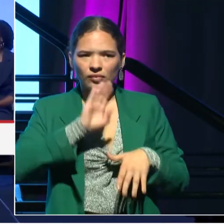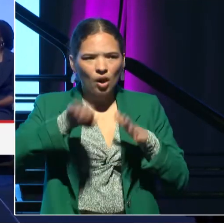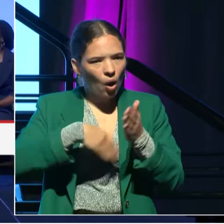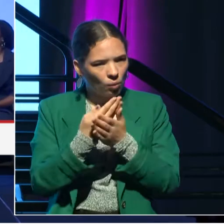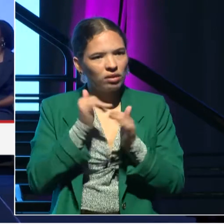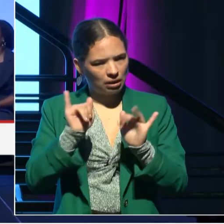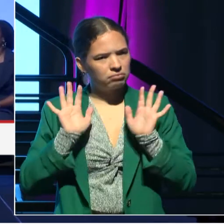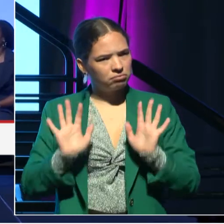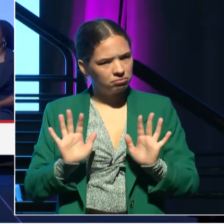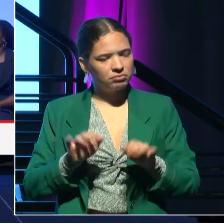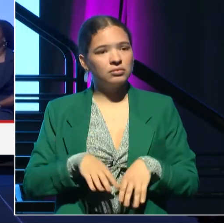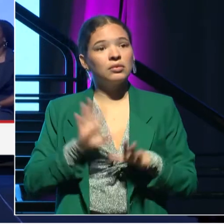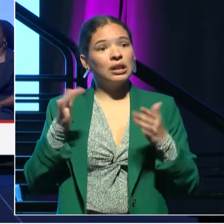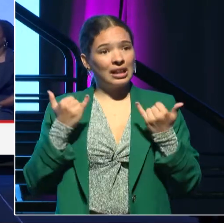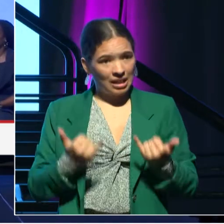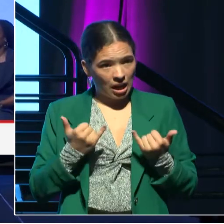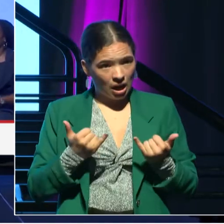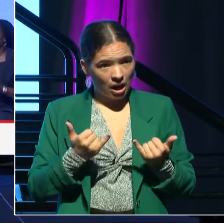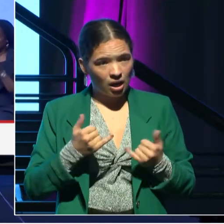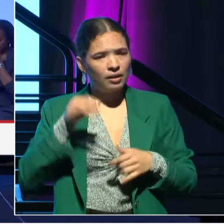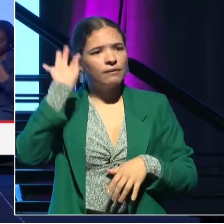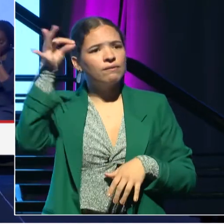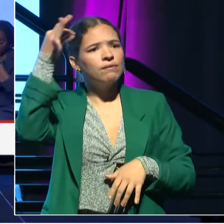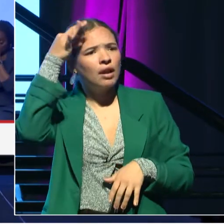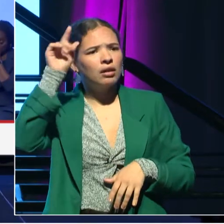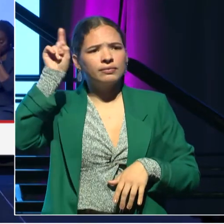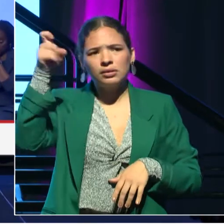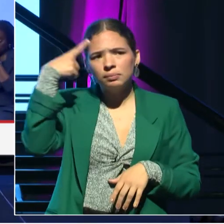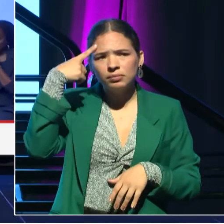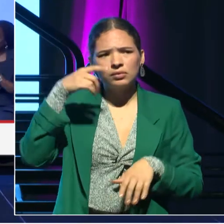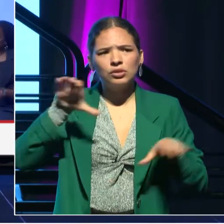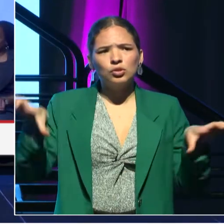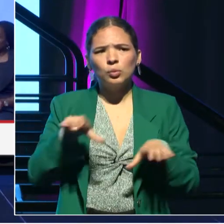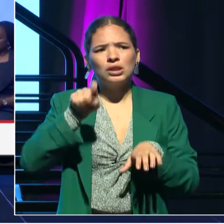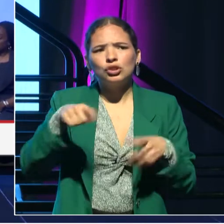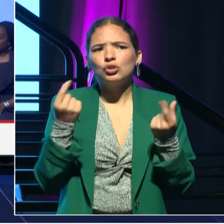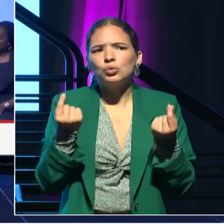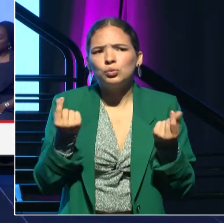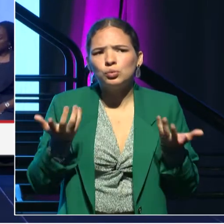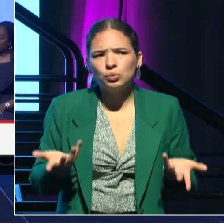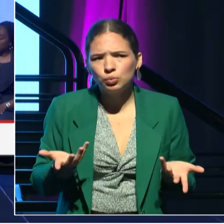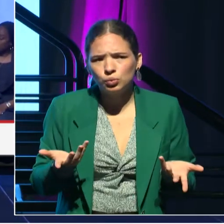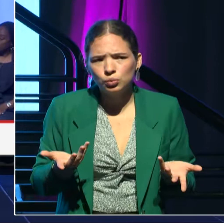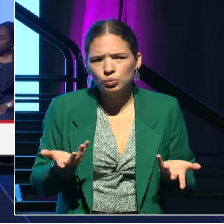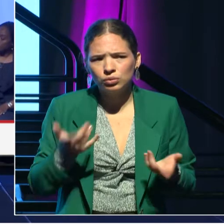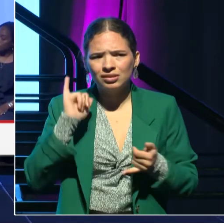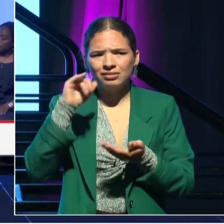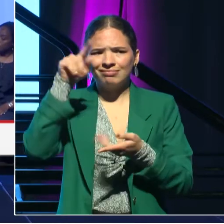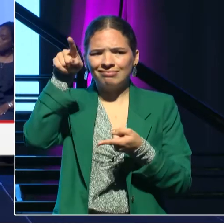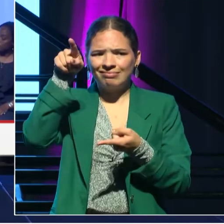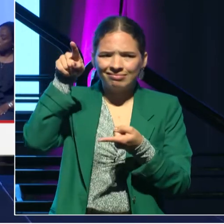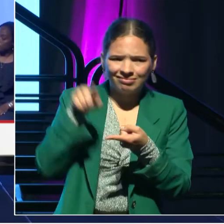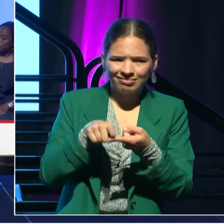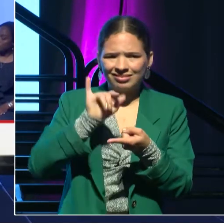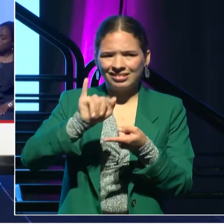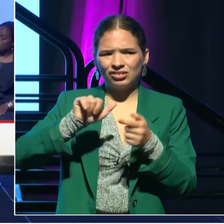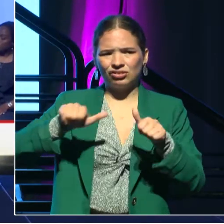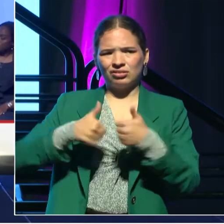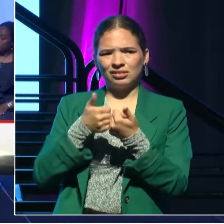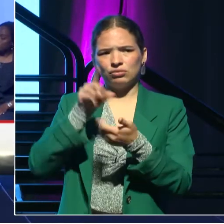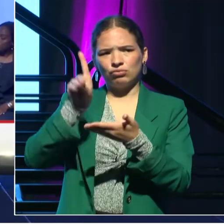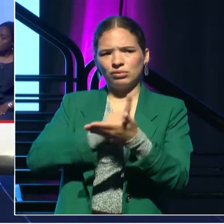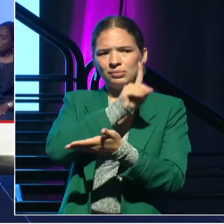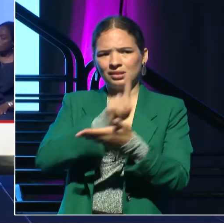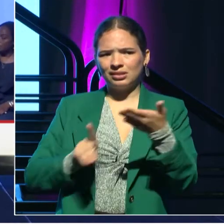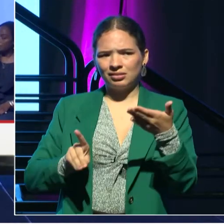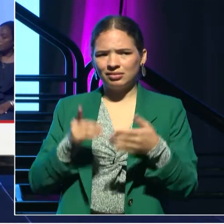the federal government need to take in order to remove discrimination and bias from maternal health care as we are facing